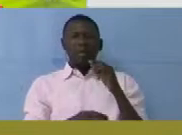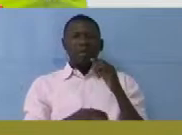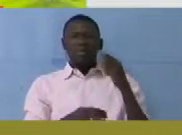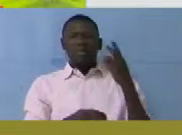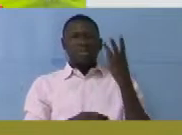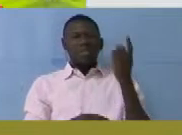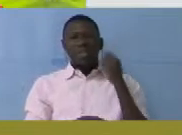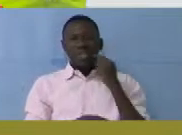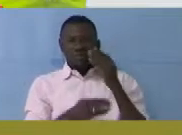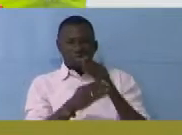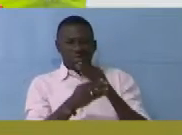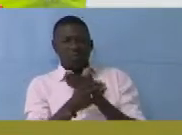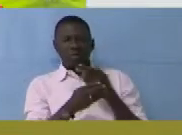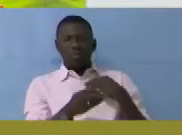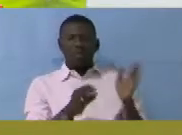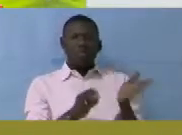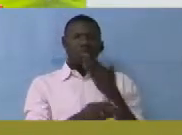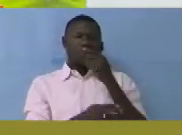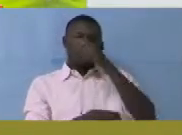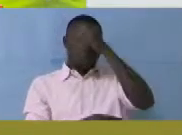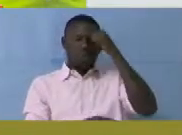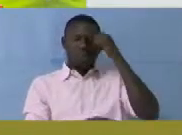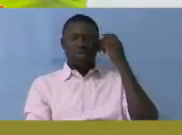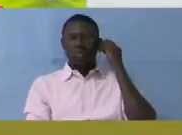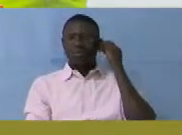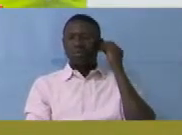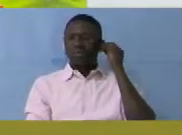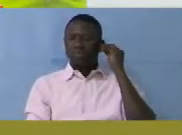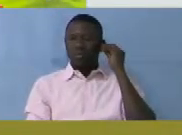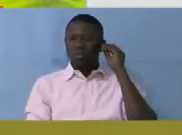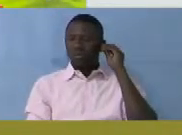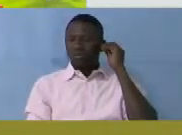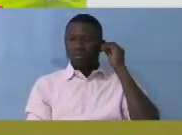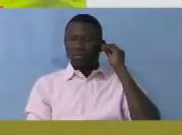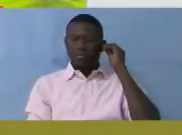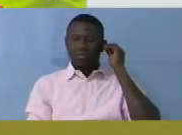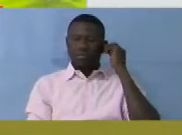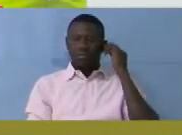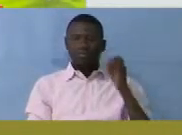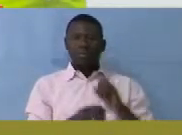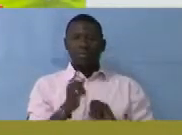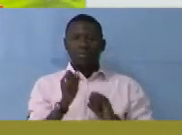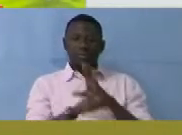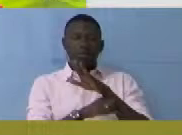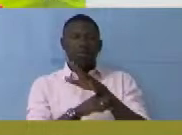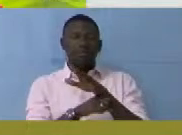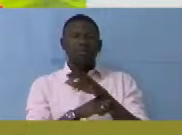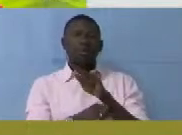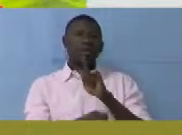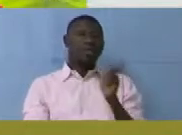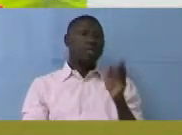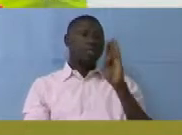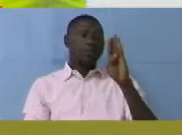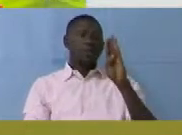In 1996, you know, the Farafeng attack came 3 days to my travel to take over my place. I was posted to Guinea-Bissau as a consular first.